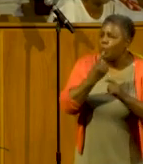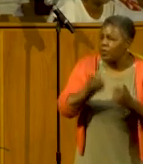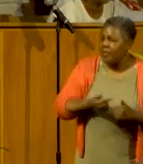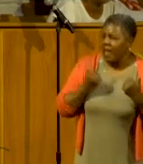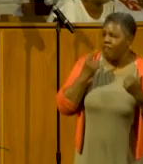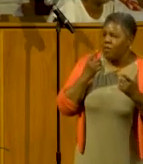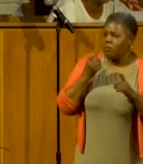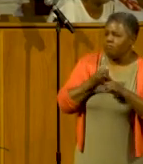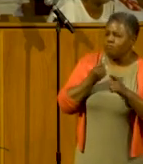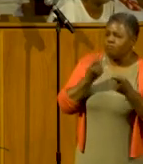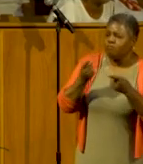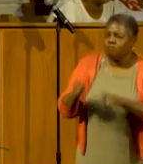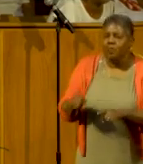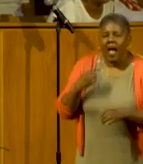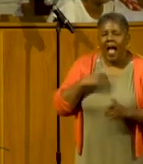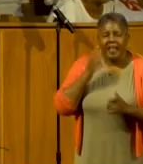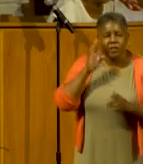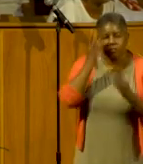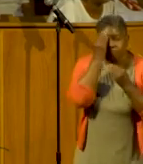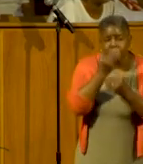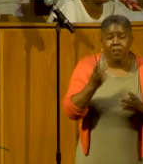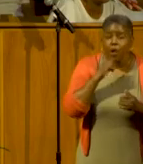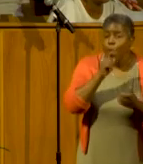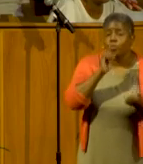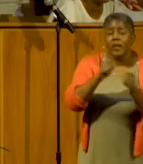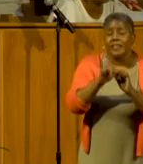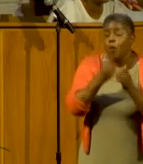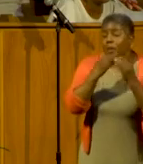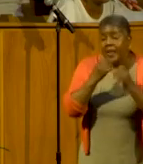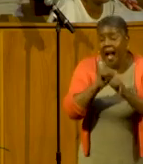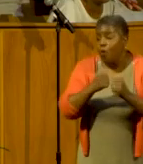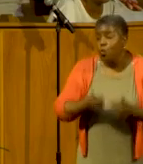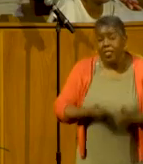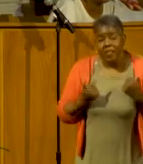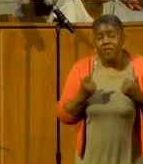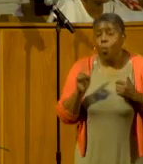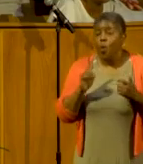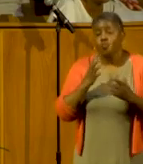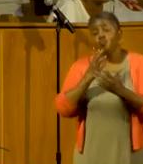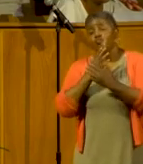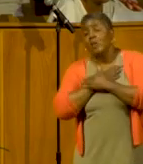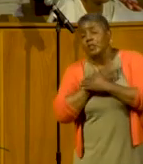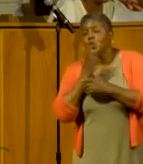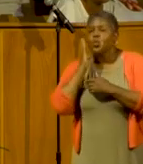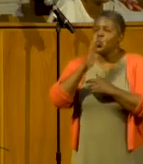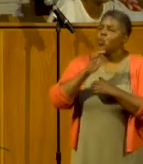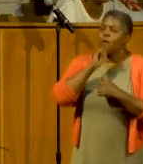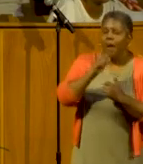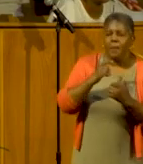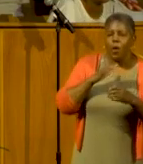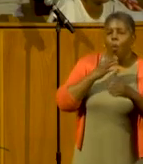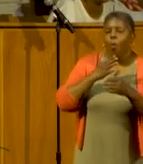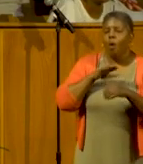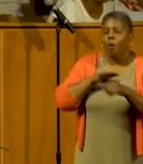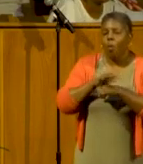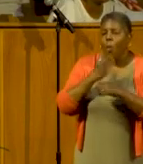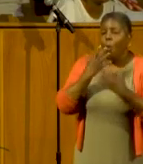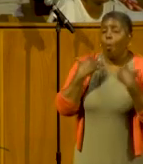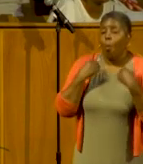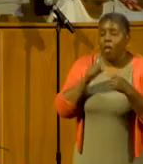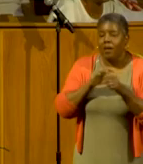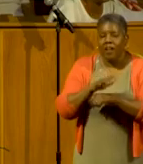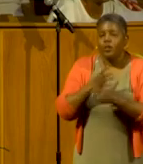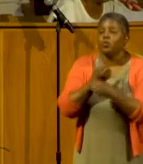stake. I'm convicted to say this. If you don't change the way you eat, the way you live, the way you rest, you will not be well enough to help save a